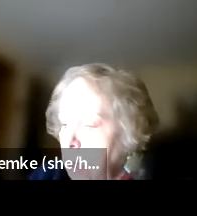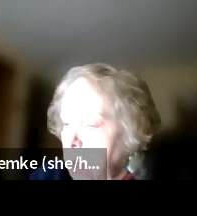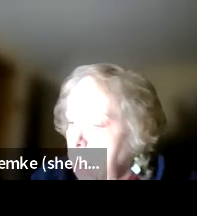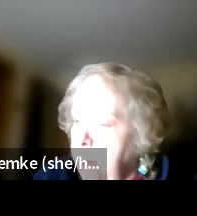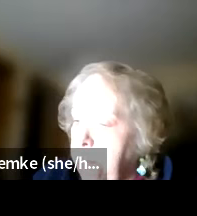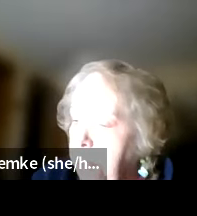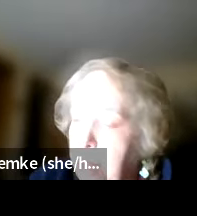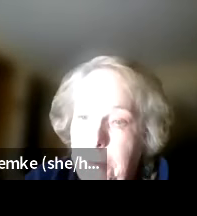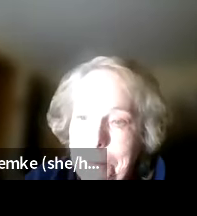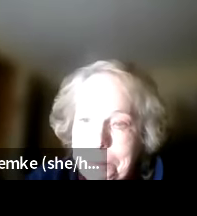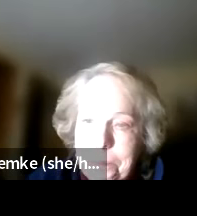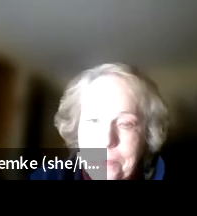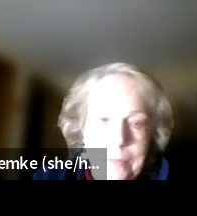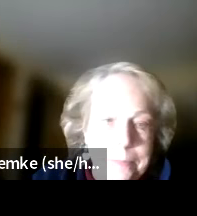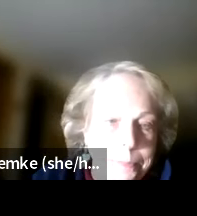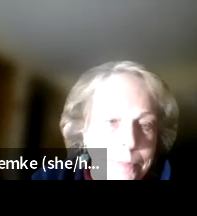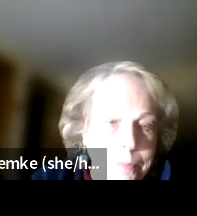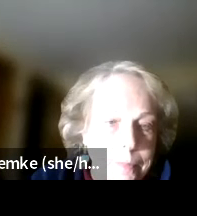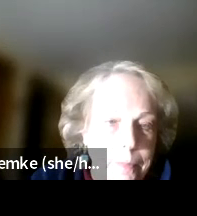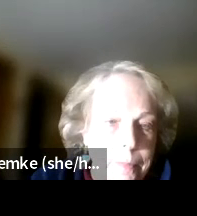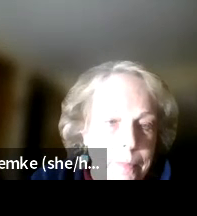and thank you.